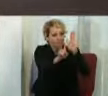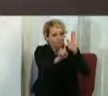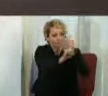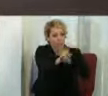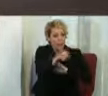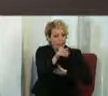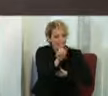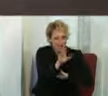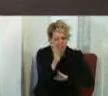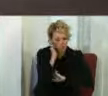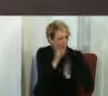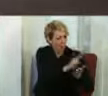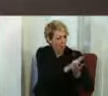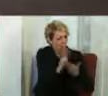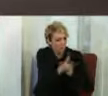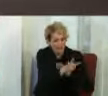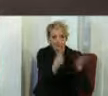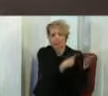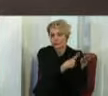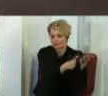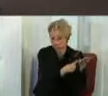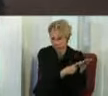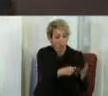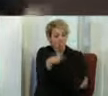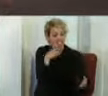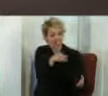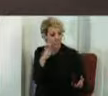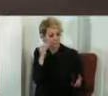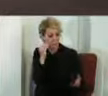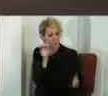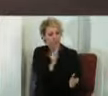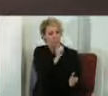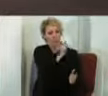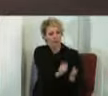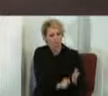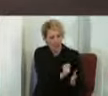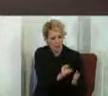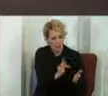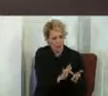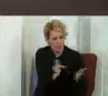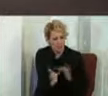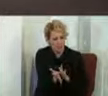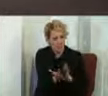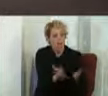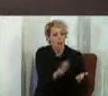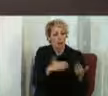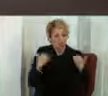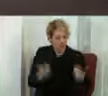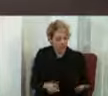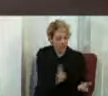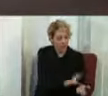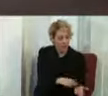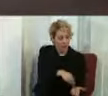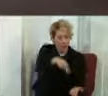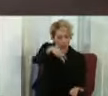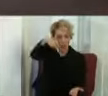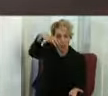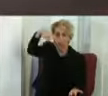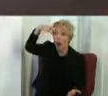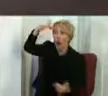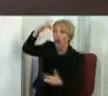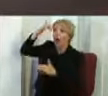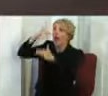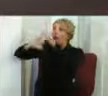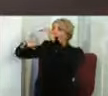in 2 weeks' time, but the experience of Pentecost was that time when Jesus had already left the earth, had ascended into heaven, and from